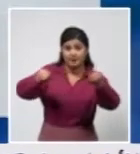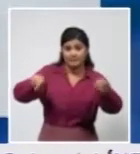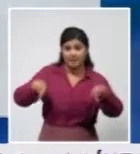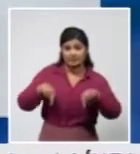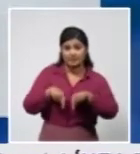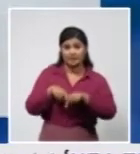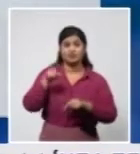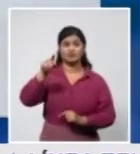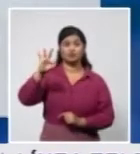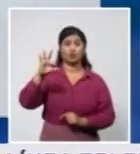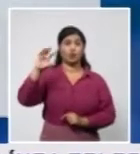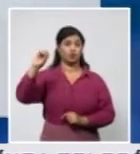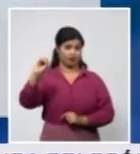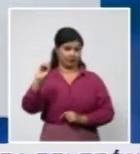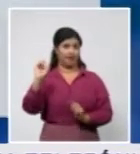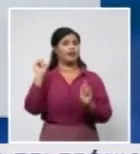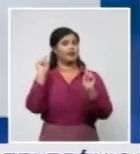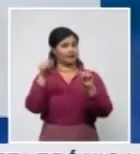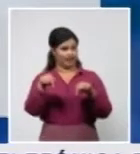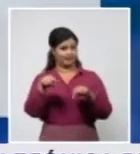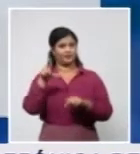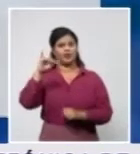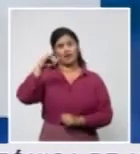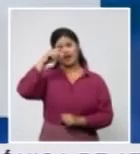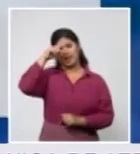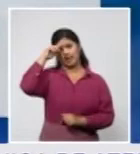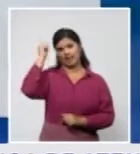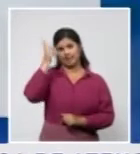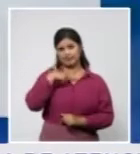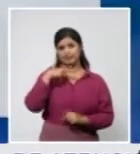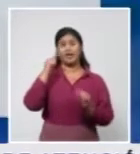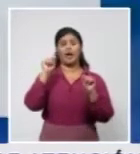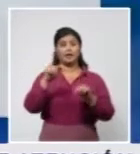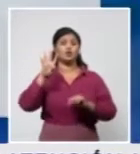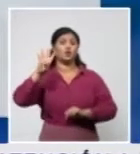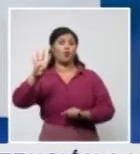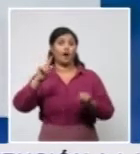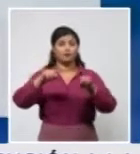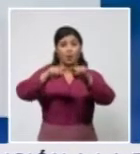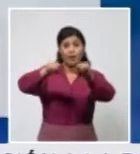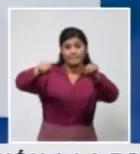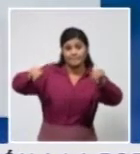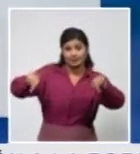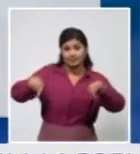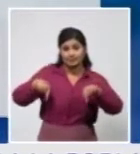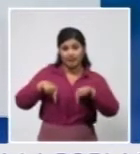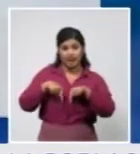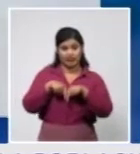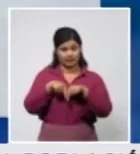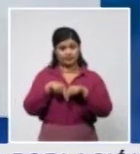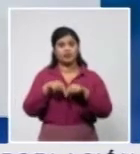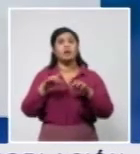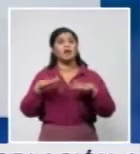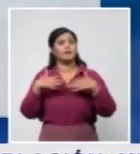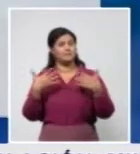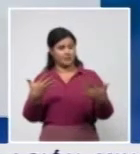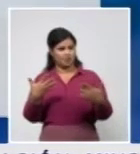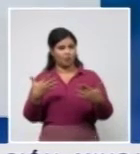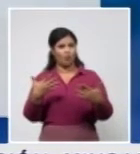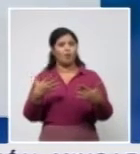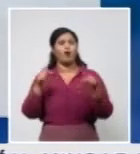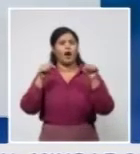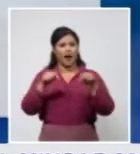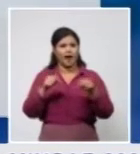local transmission has occurred there. Specific measures are being implemented on Block